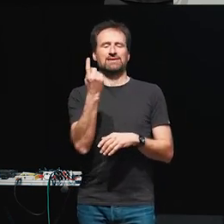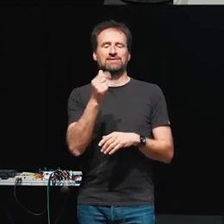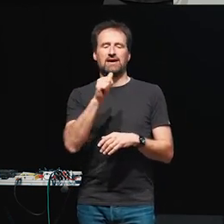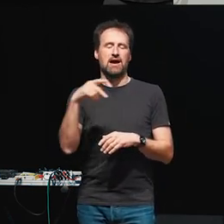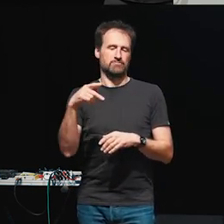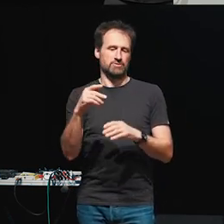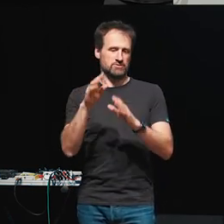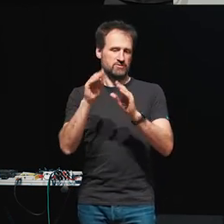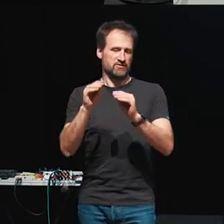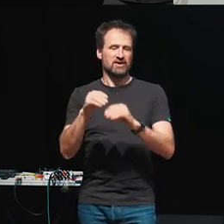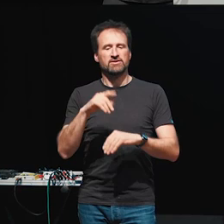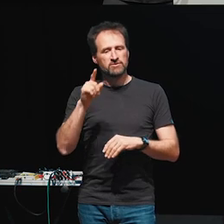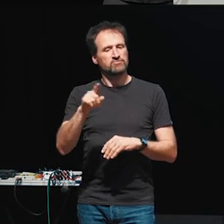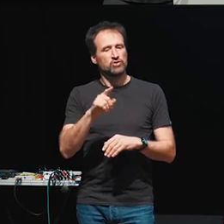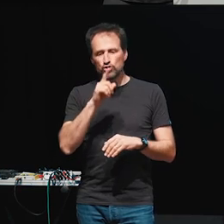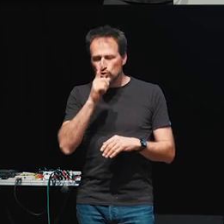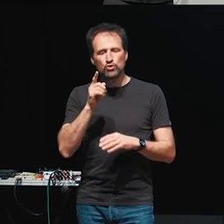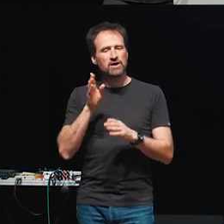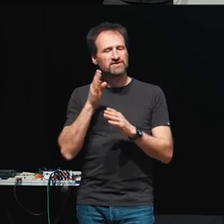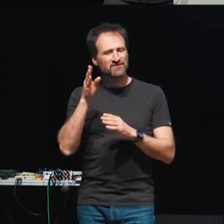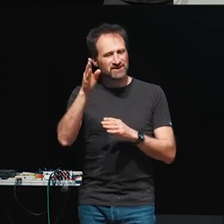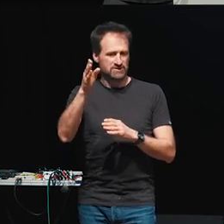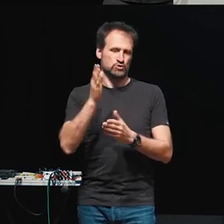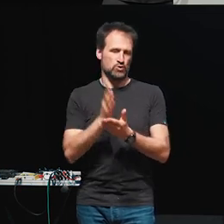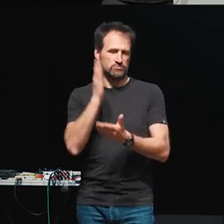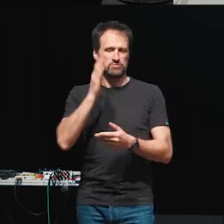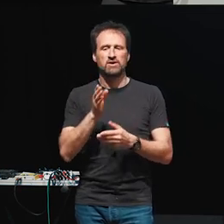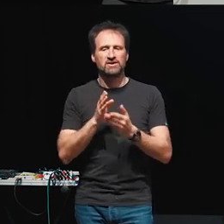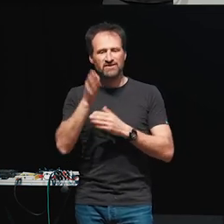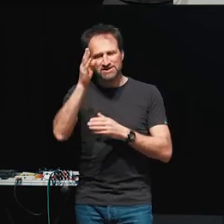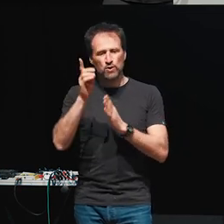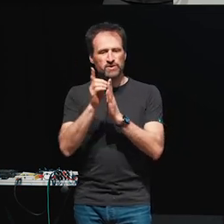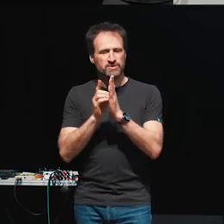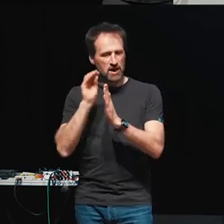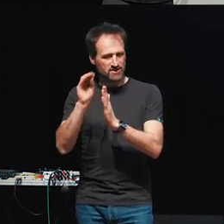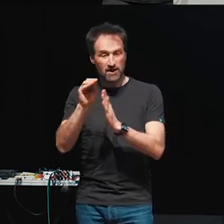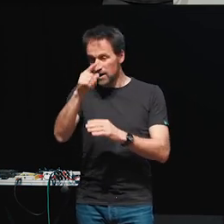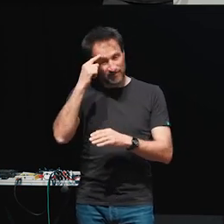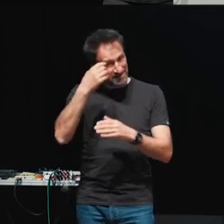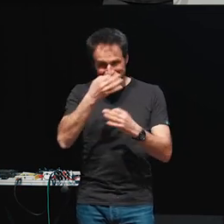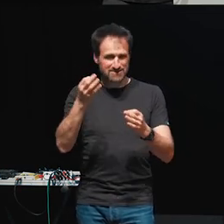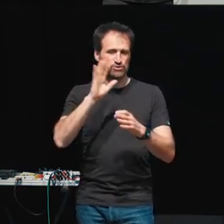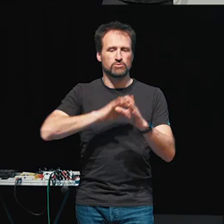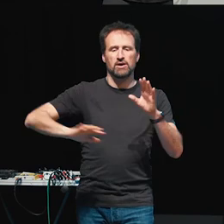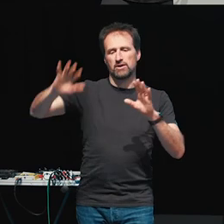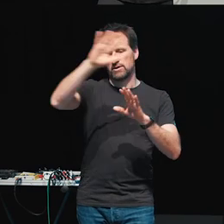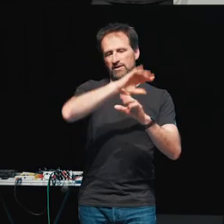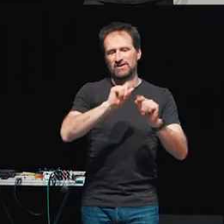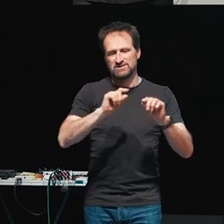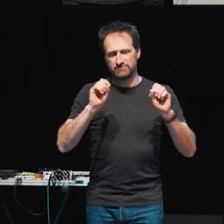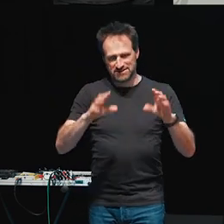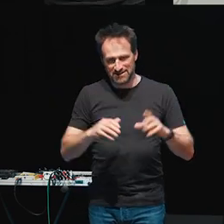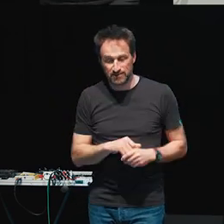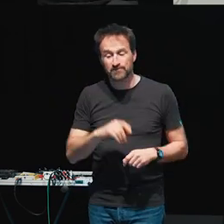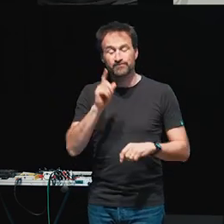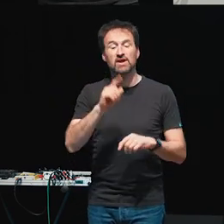deals only with navigation concerns, render only navigation data, and doesn't know about its surroundings. We can build this